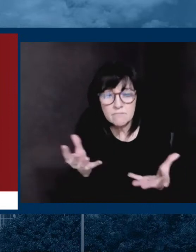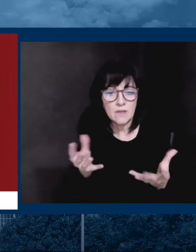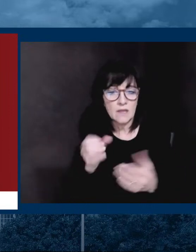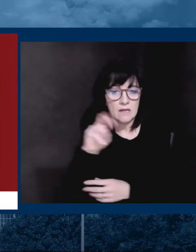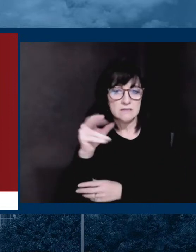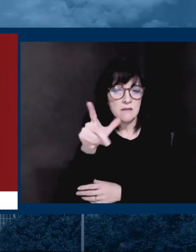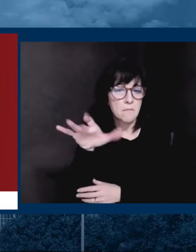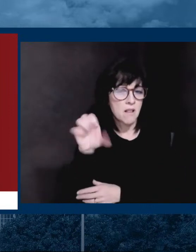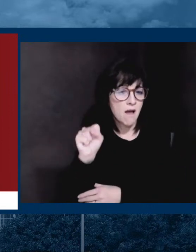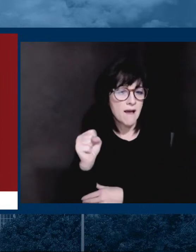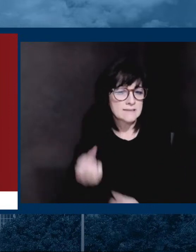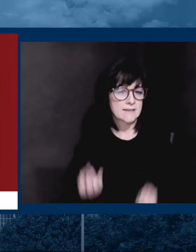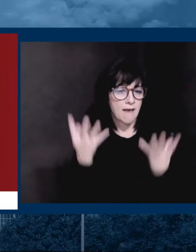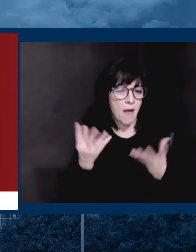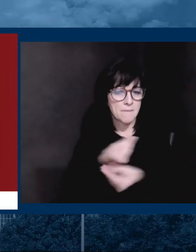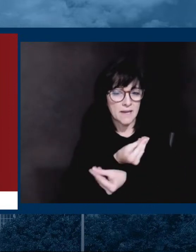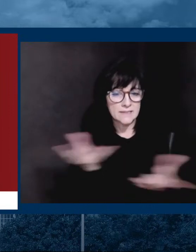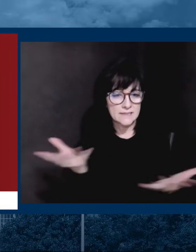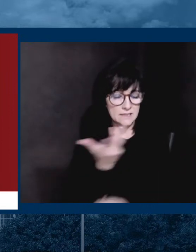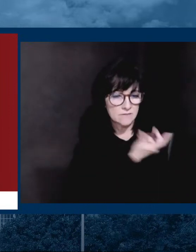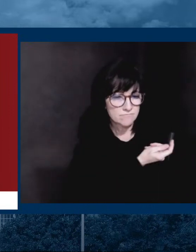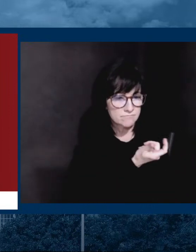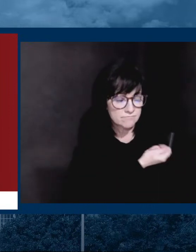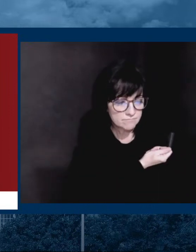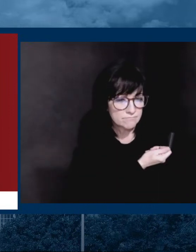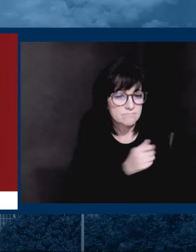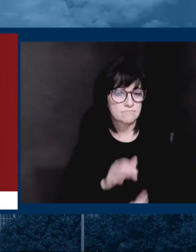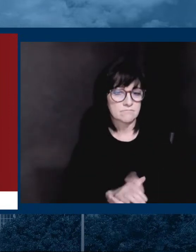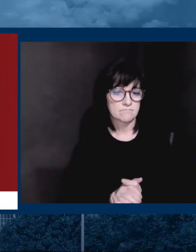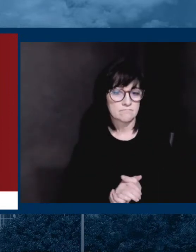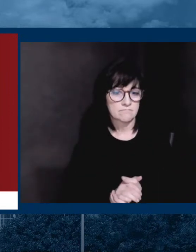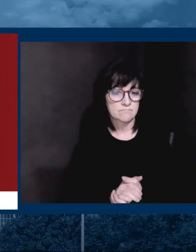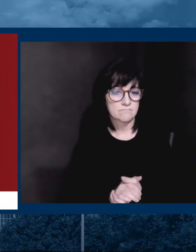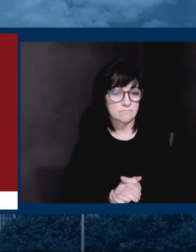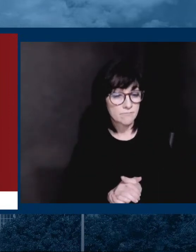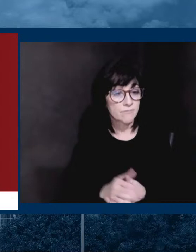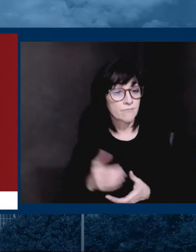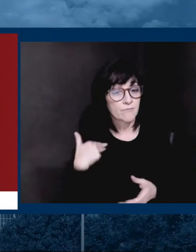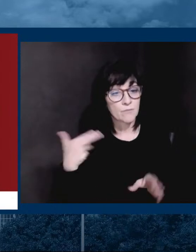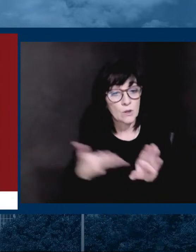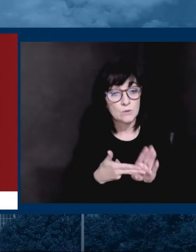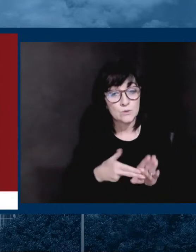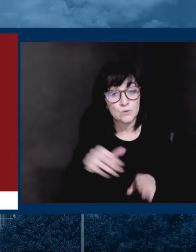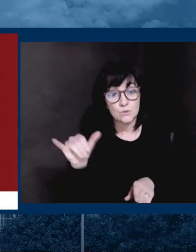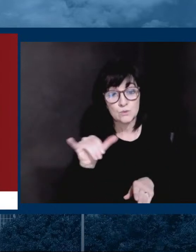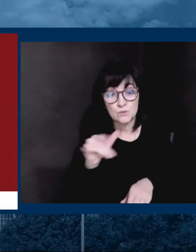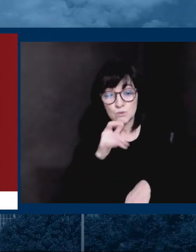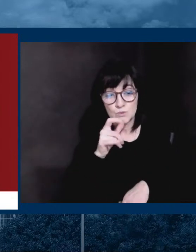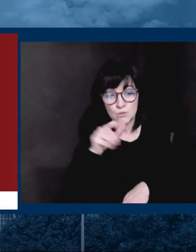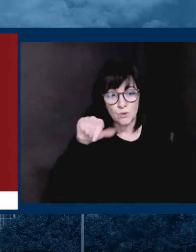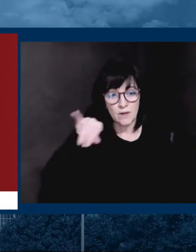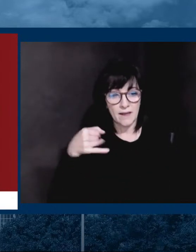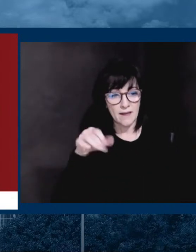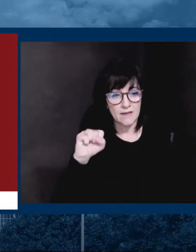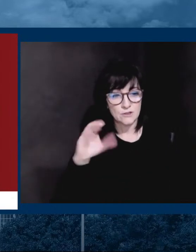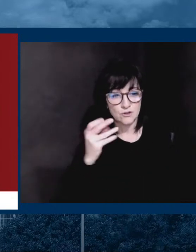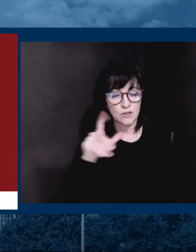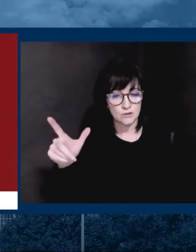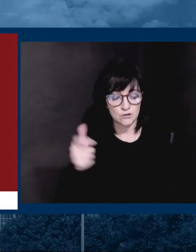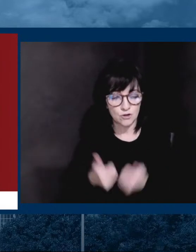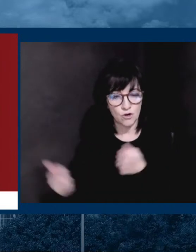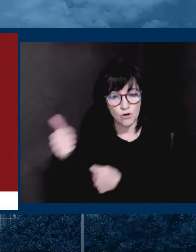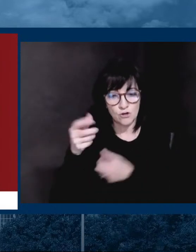the beginning. We also are joined by Schall, the Director of the Delaware Emergency Management Agency.